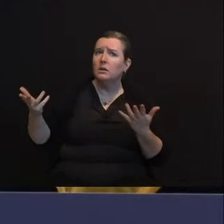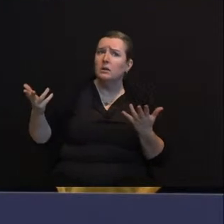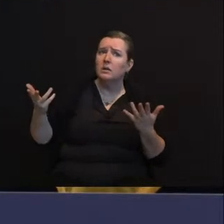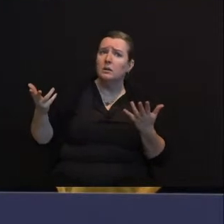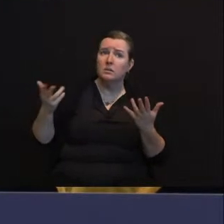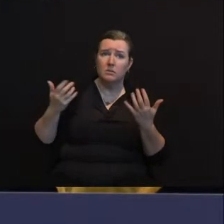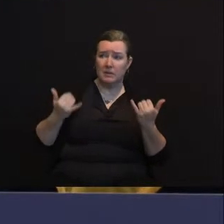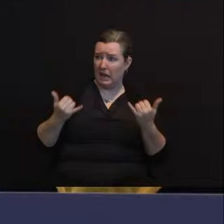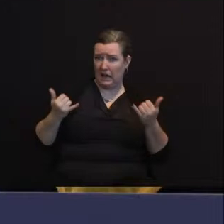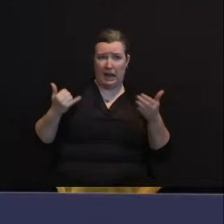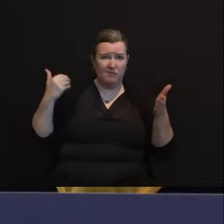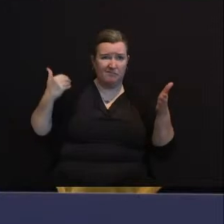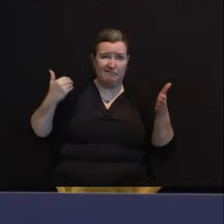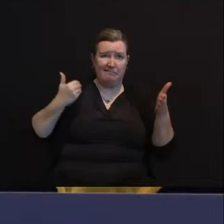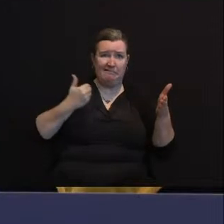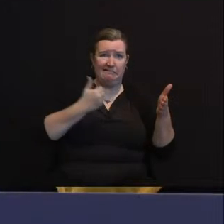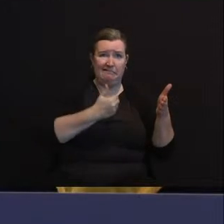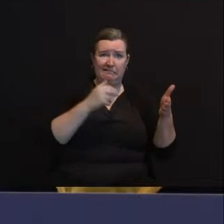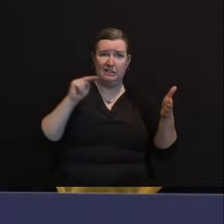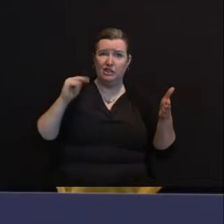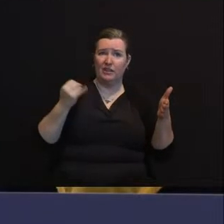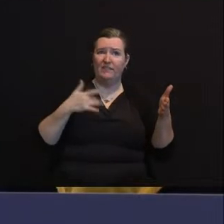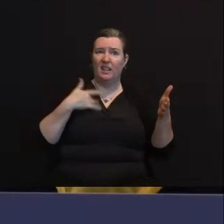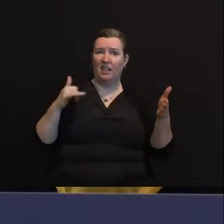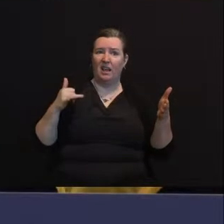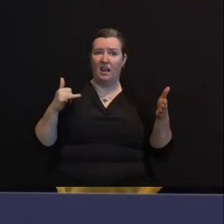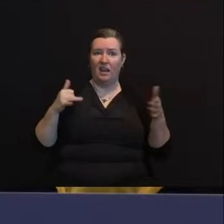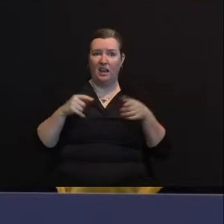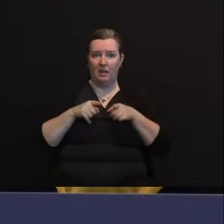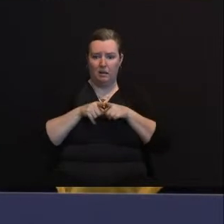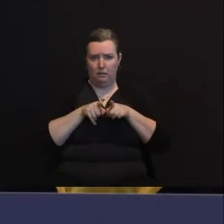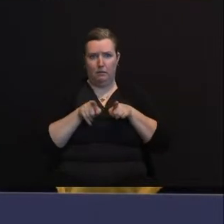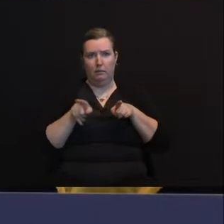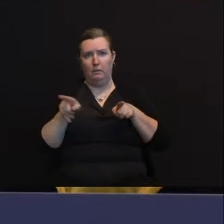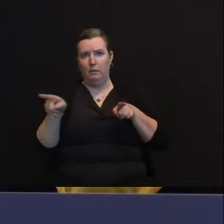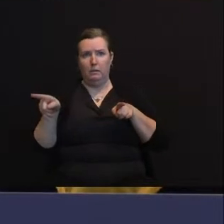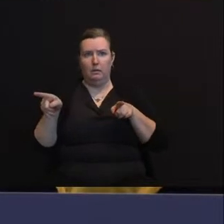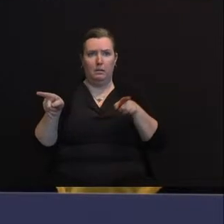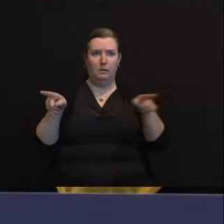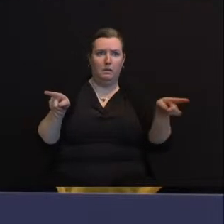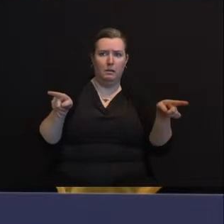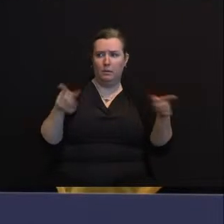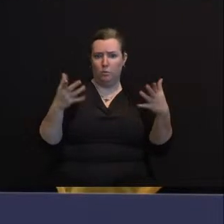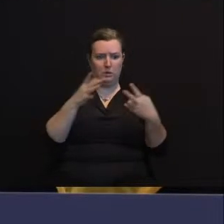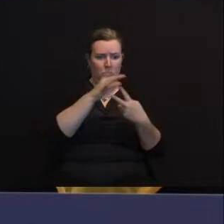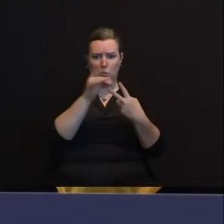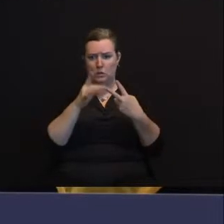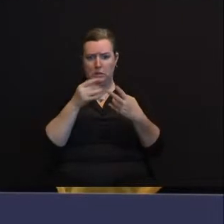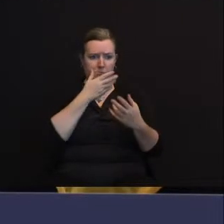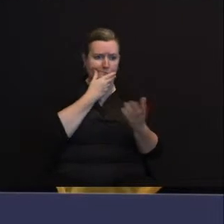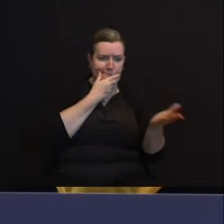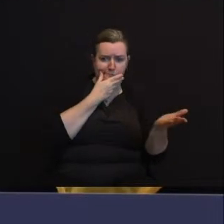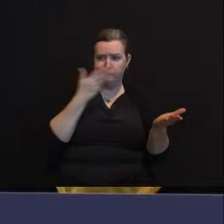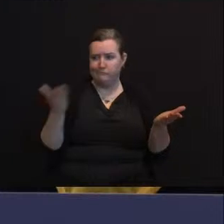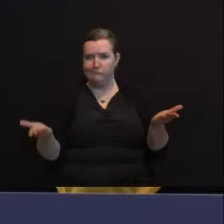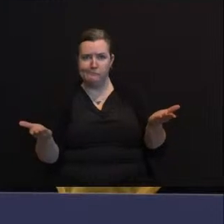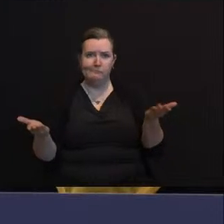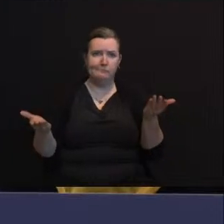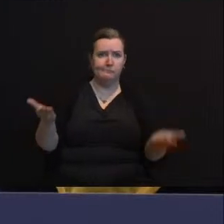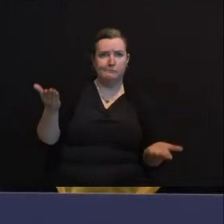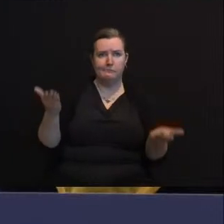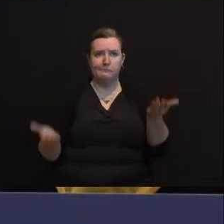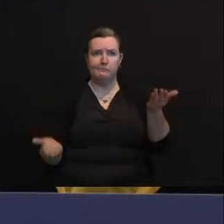here. We can go one way or another. Yeah. I mean, I think we've been in it for the past month or so, and we're still in it. There's no question about